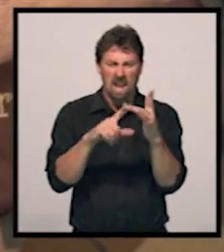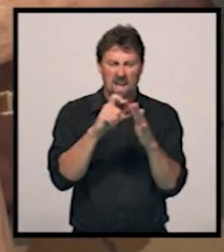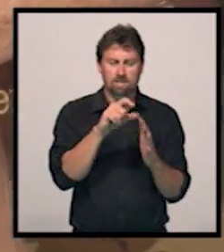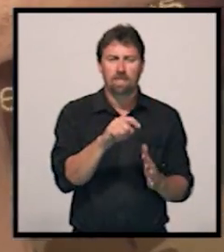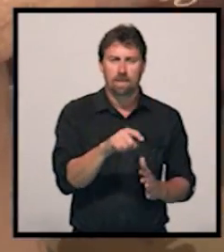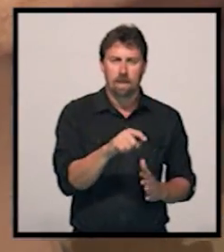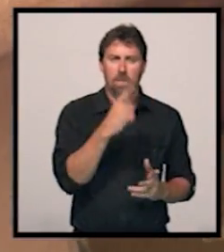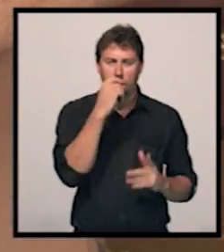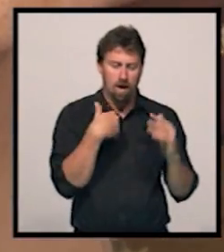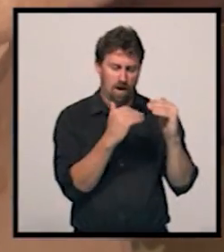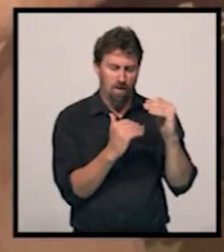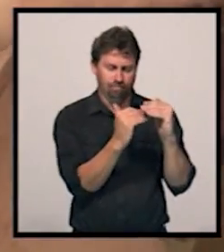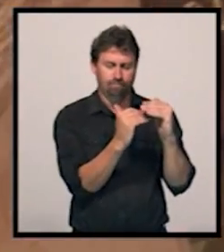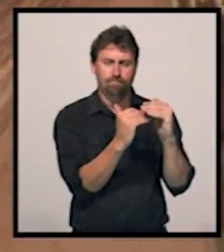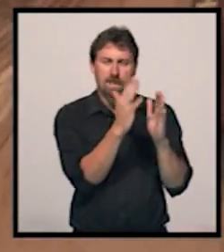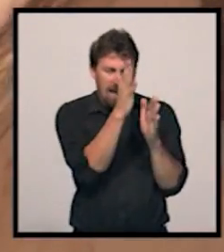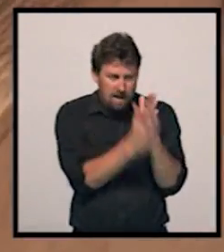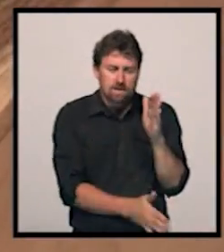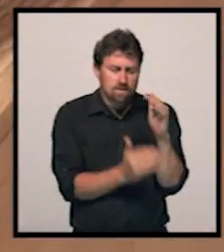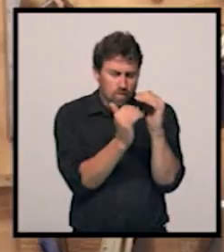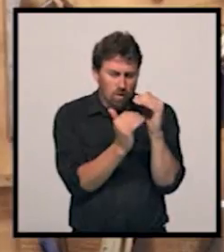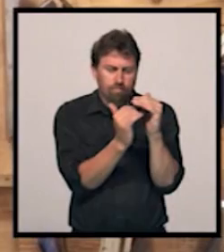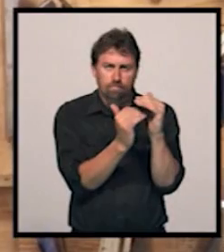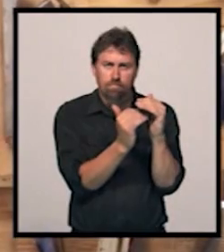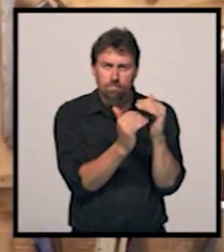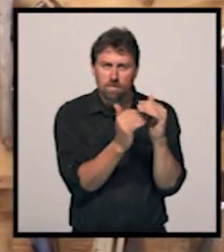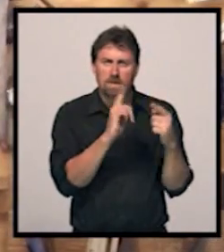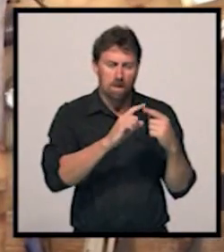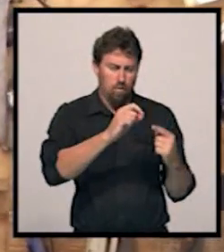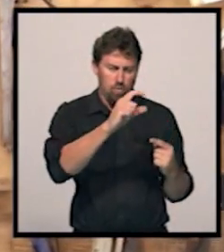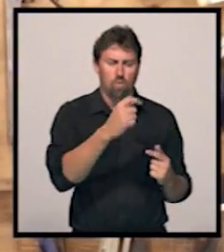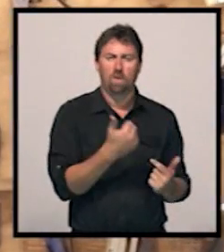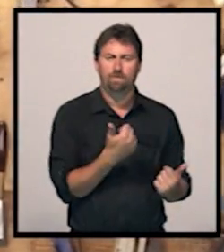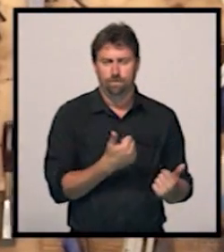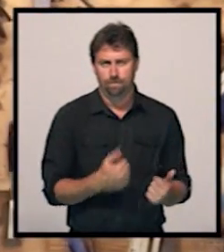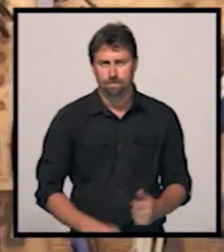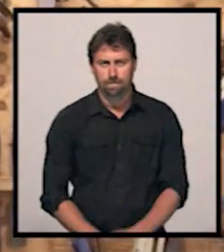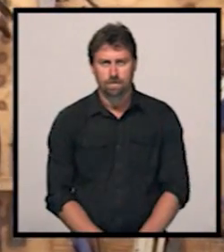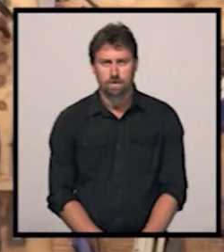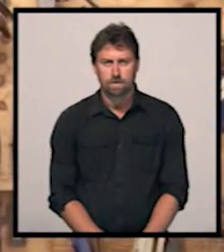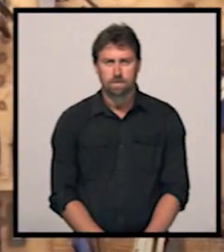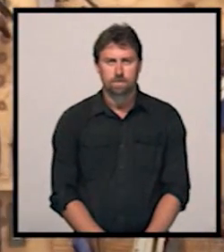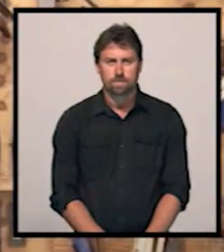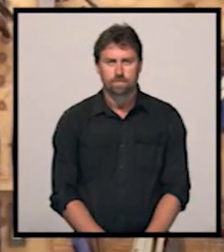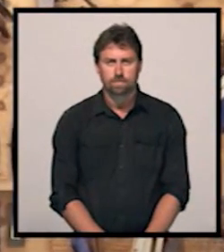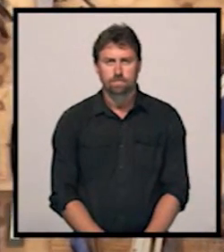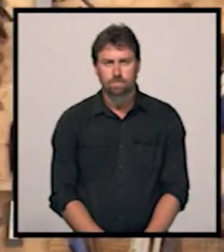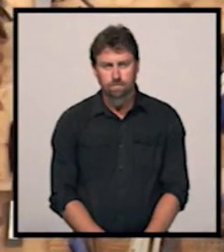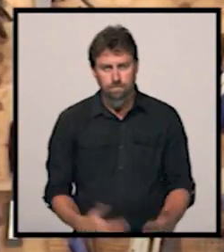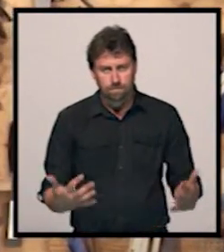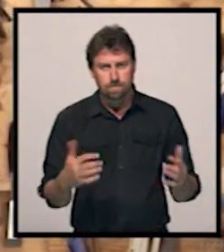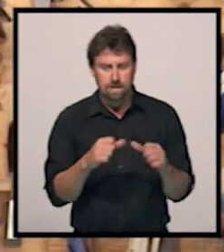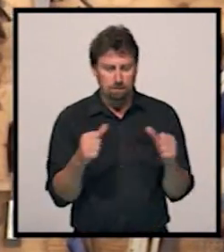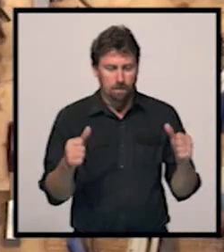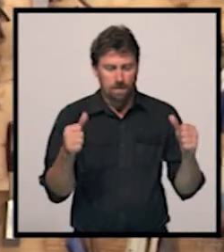slightly shallower lid cut, but I'm still going to have enough depth to line the inside. Again,